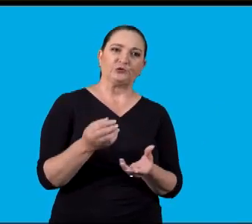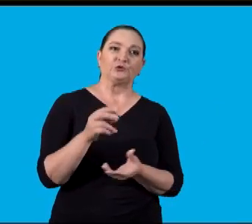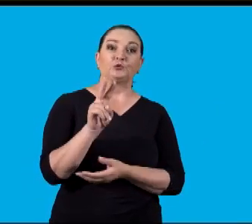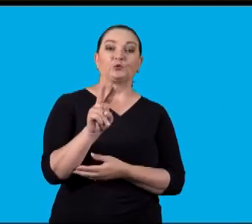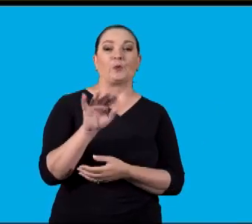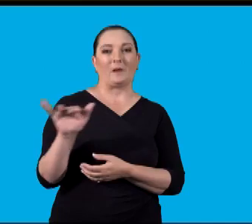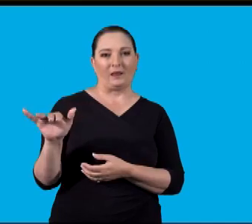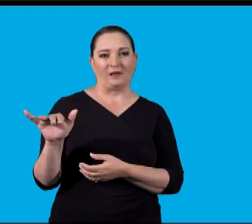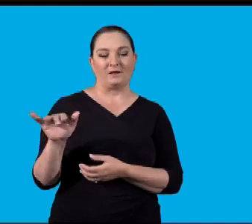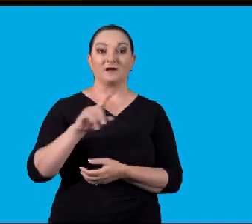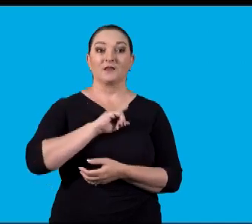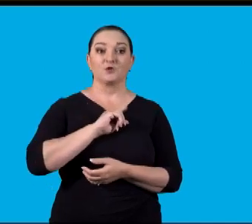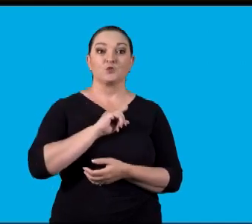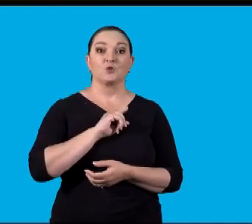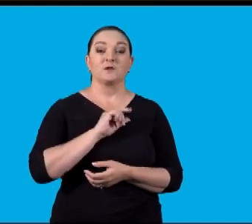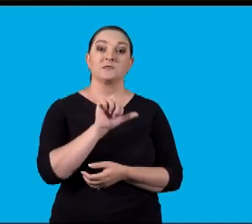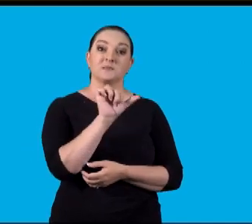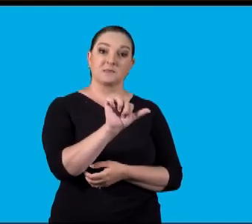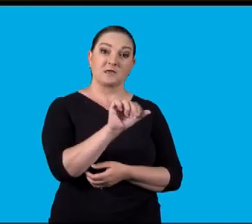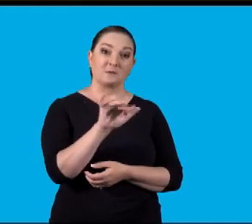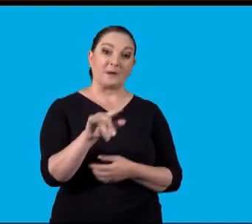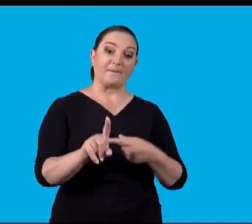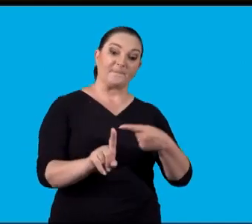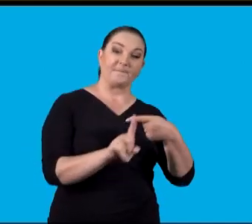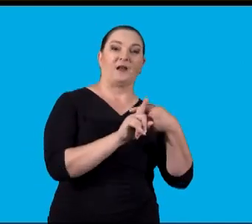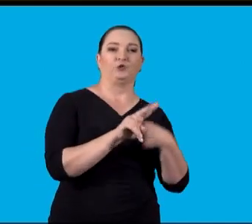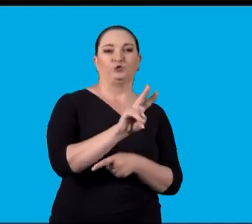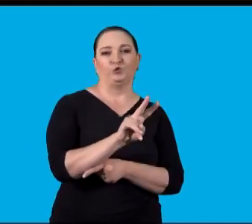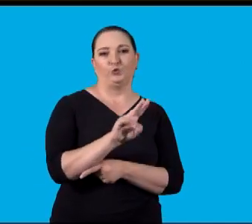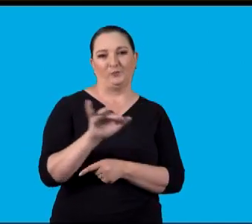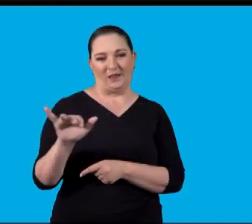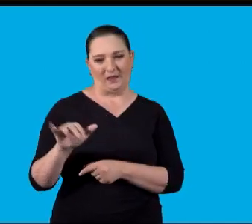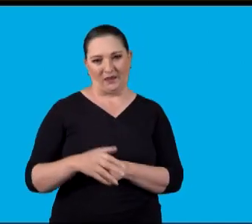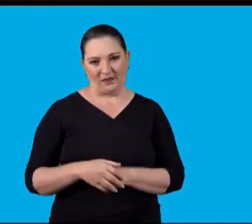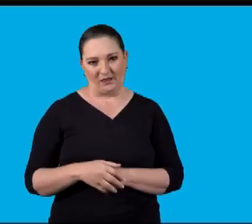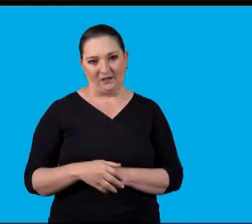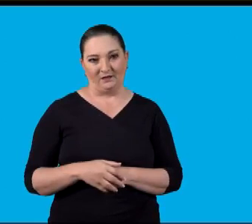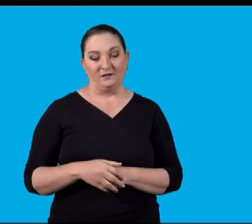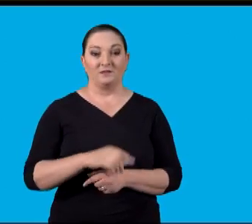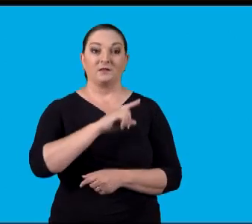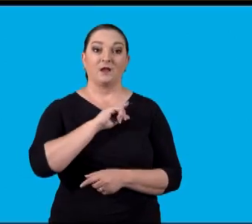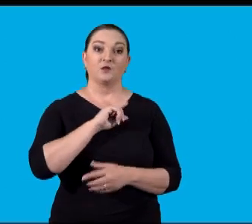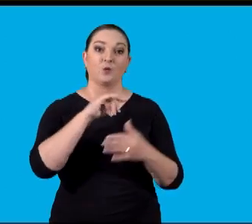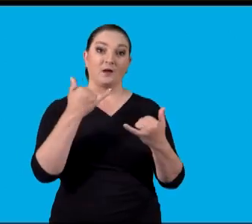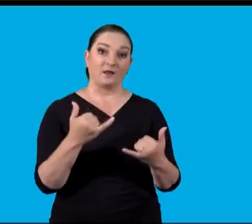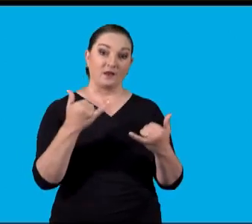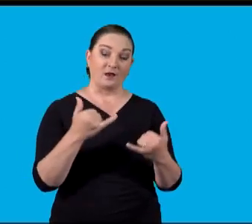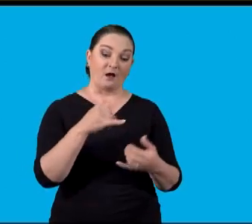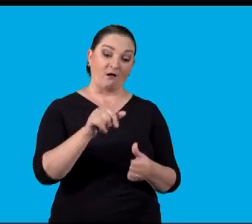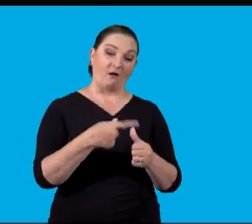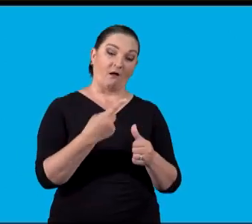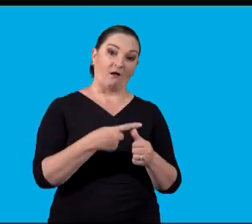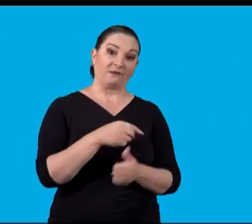means it's 6 million plus a further 2 million, which was issued, to give us